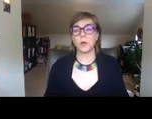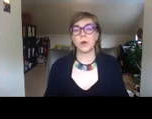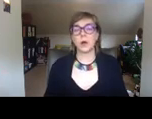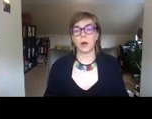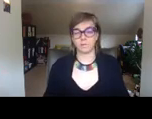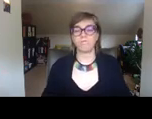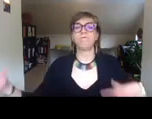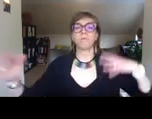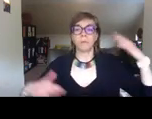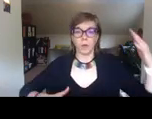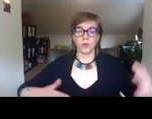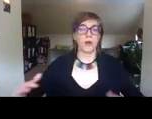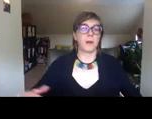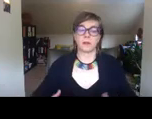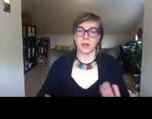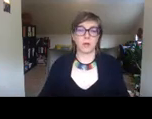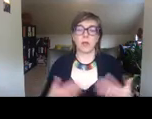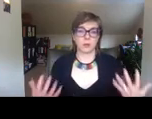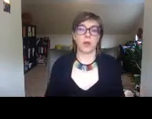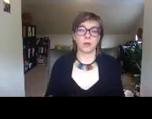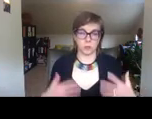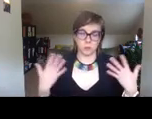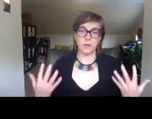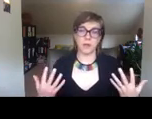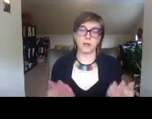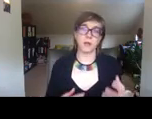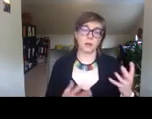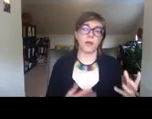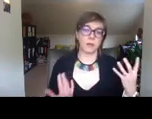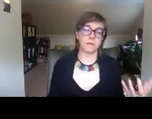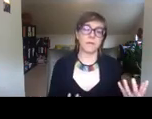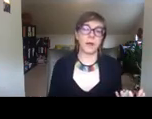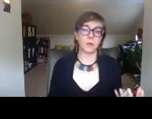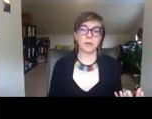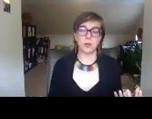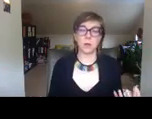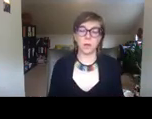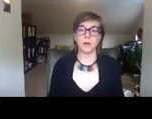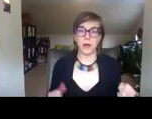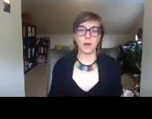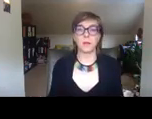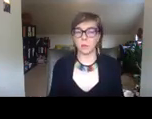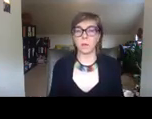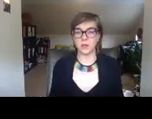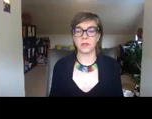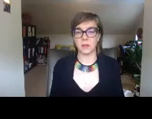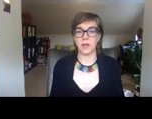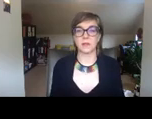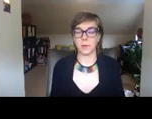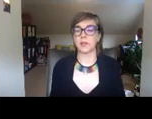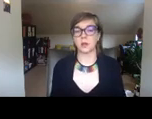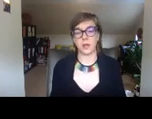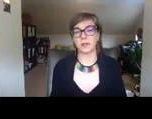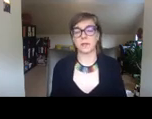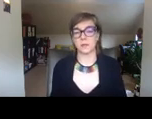to try to balance it out and try to reflect on, okay, that wasn't a good moment. How can I be more patient the next